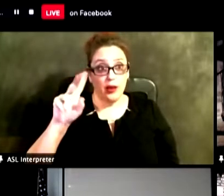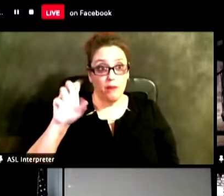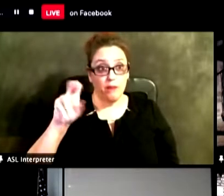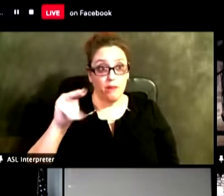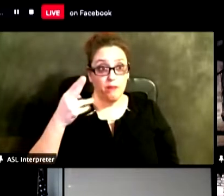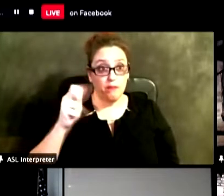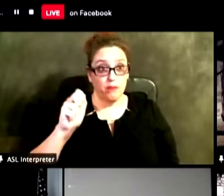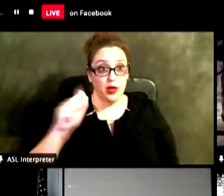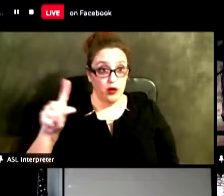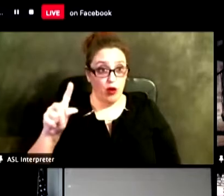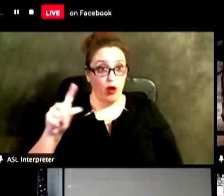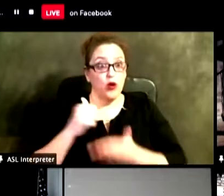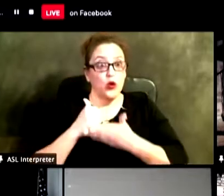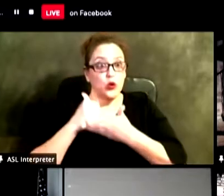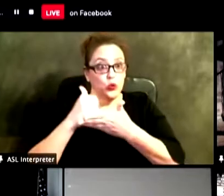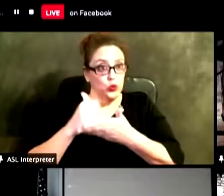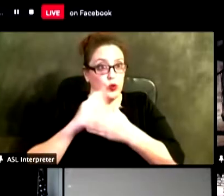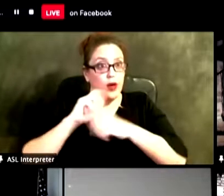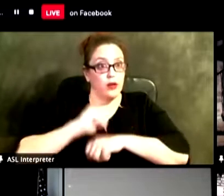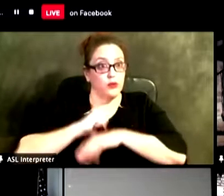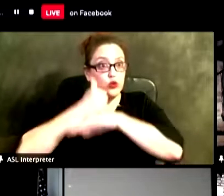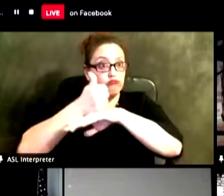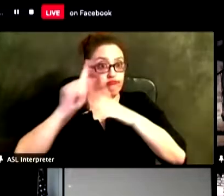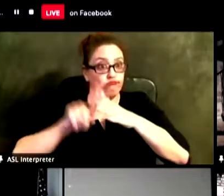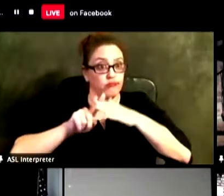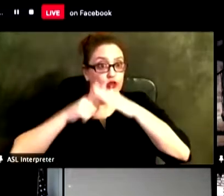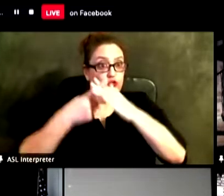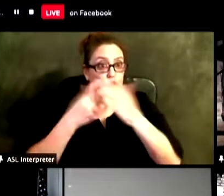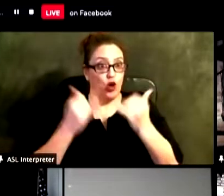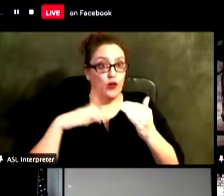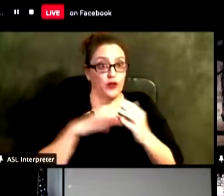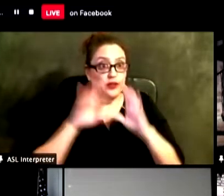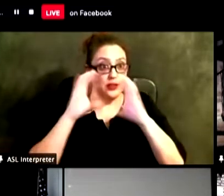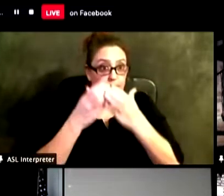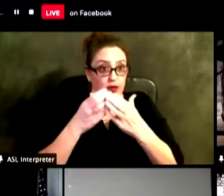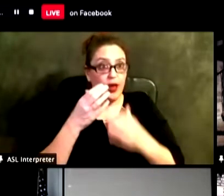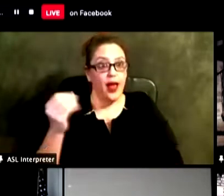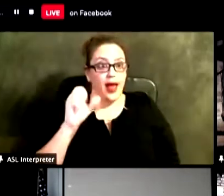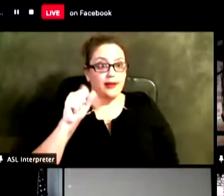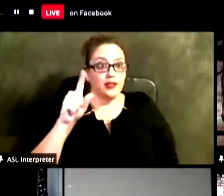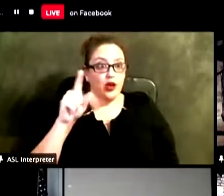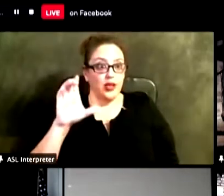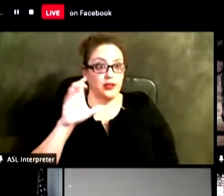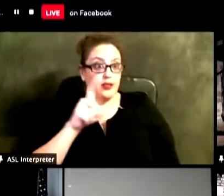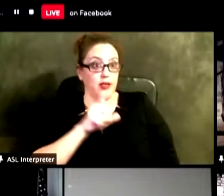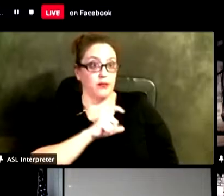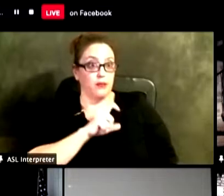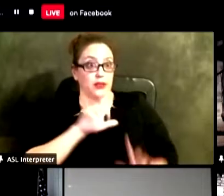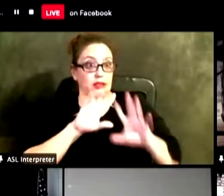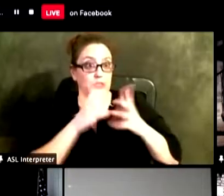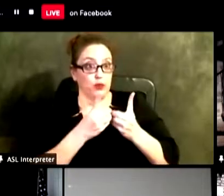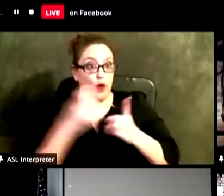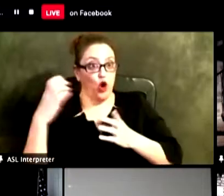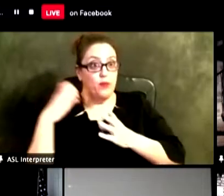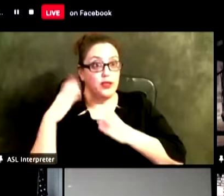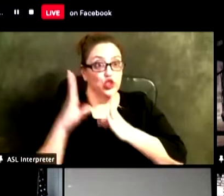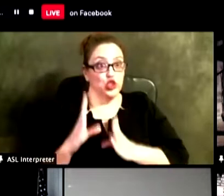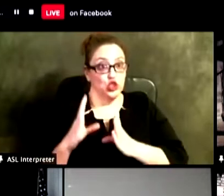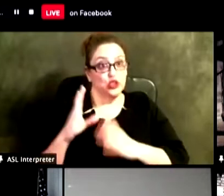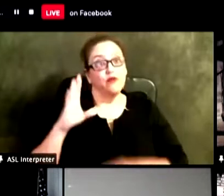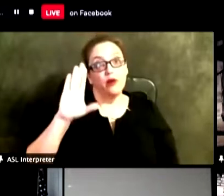Racial Equity in Policing Commission. And we have, of course, Salt Lake City Police Department Chief Mike Brown. Chief Brown, thank you